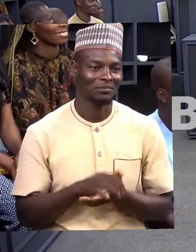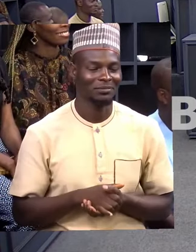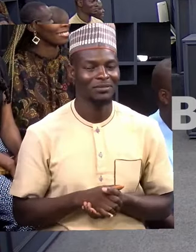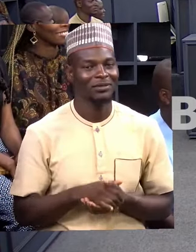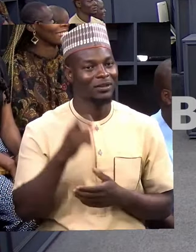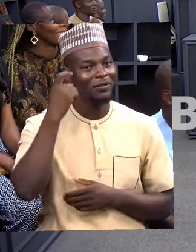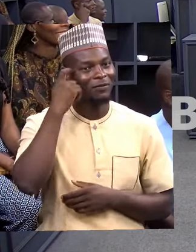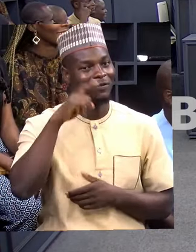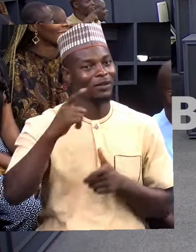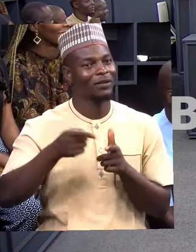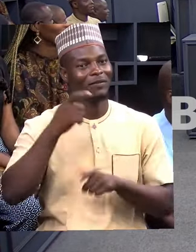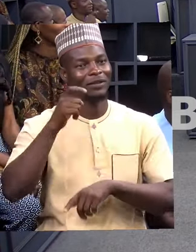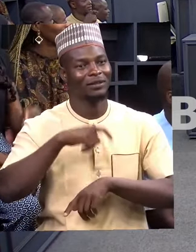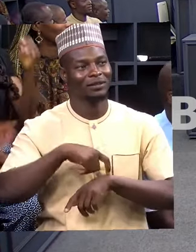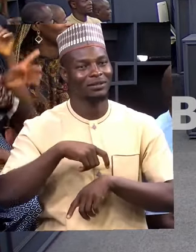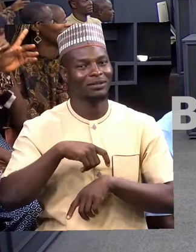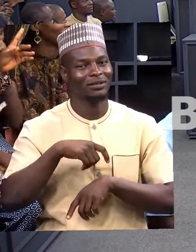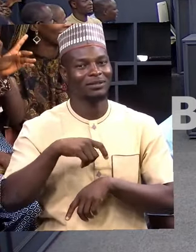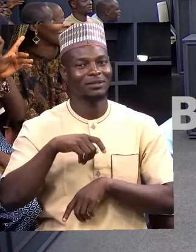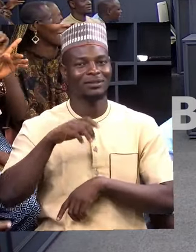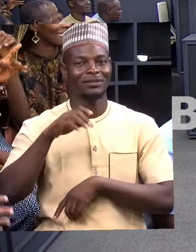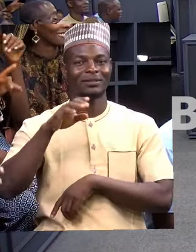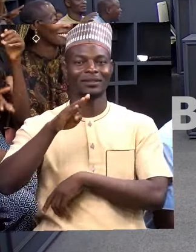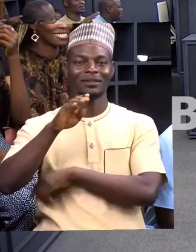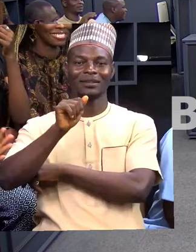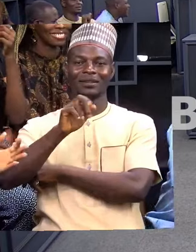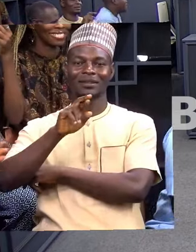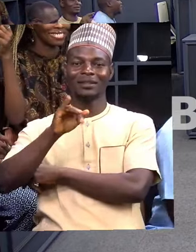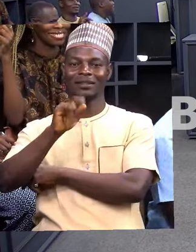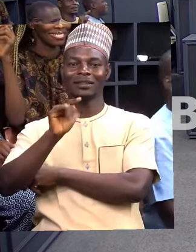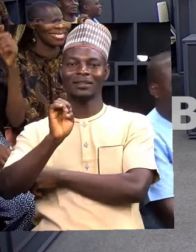For the first time, Consultant I speak